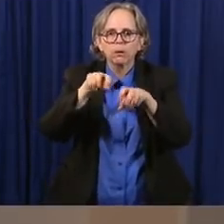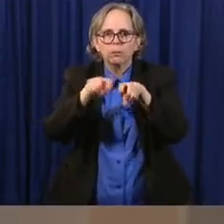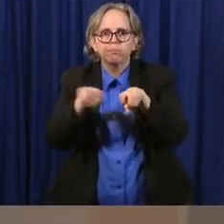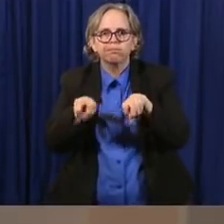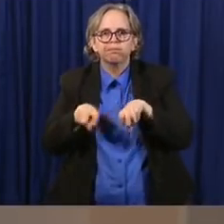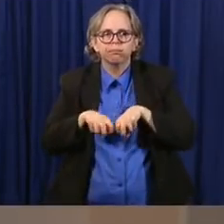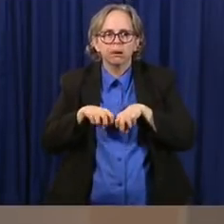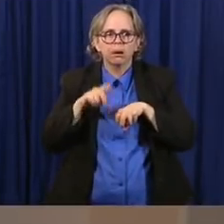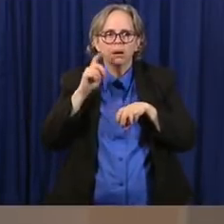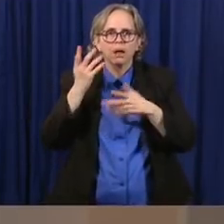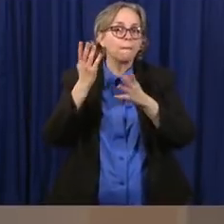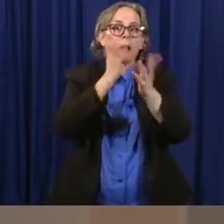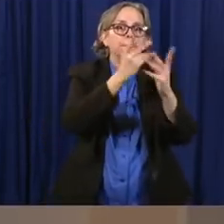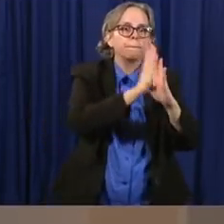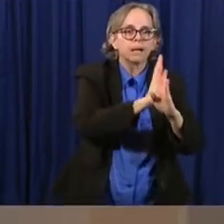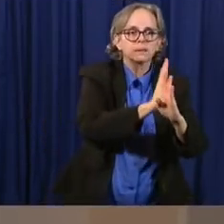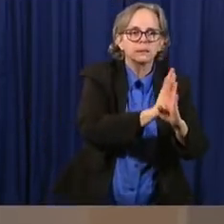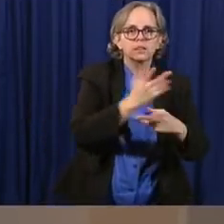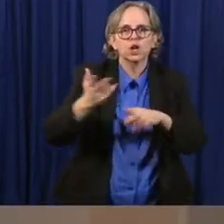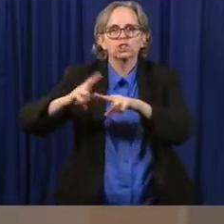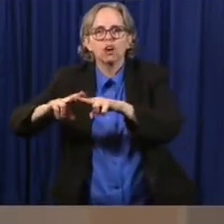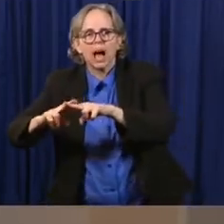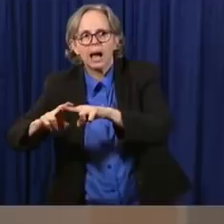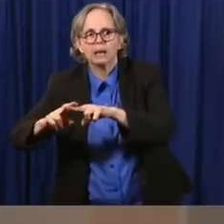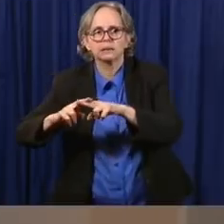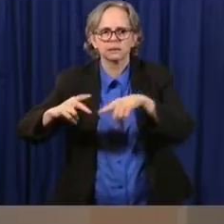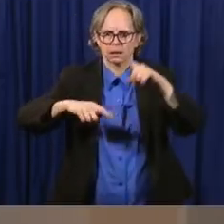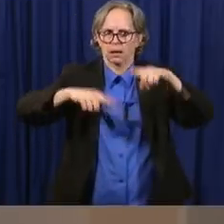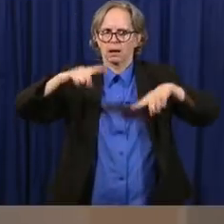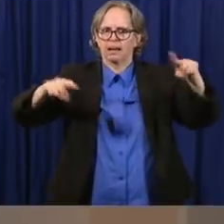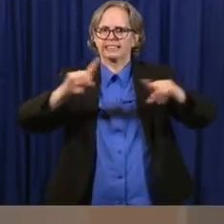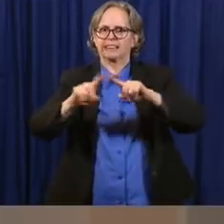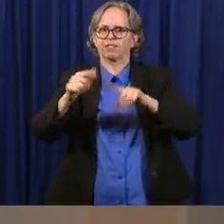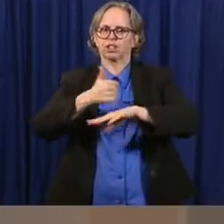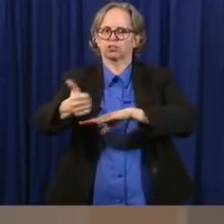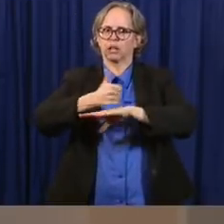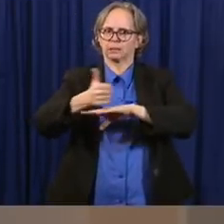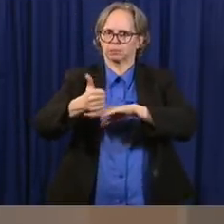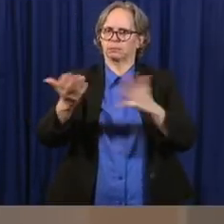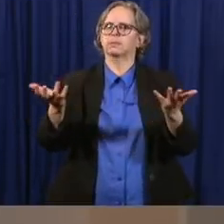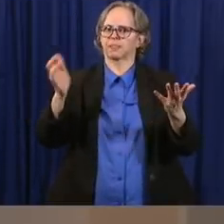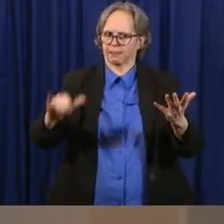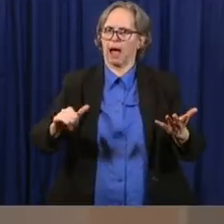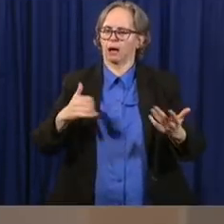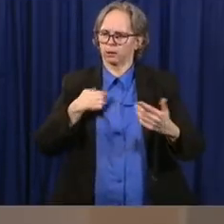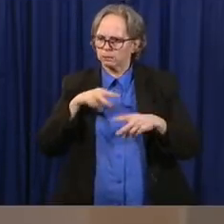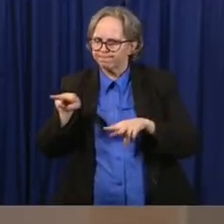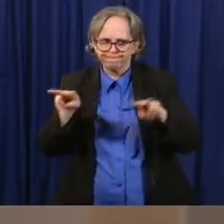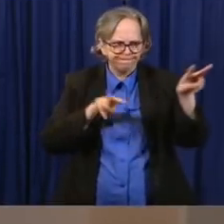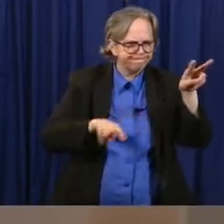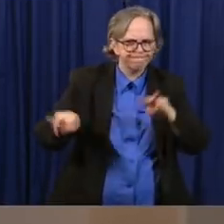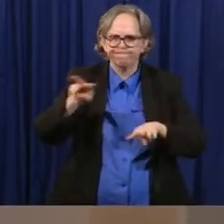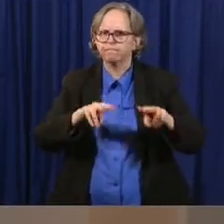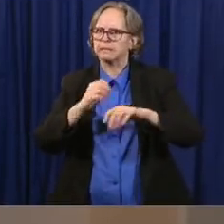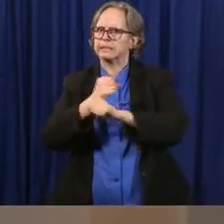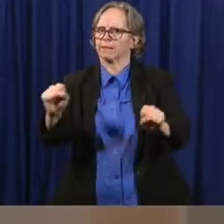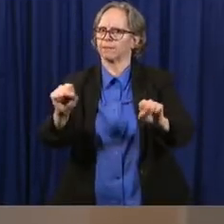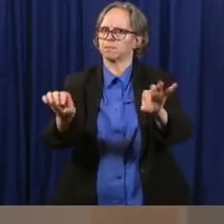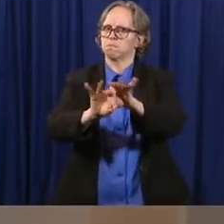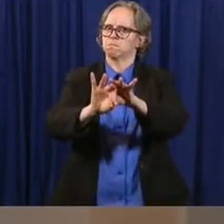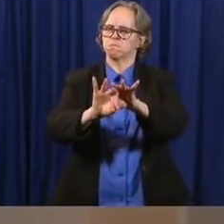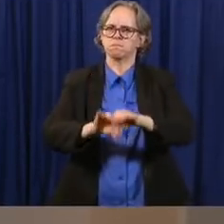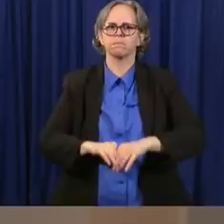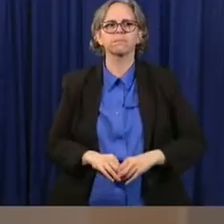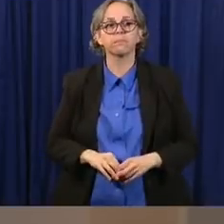those buses or trains or the various tools that we have available for them. The one thing that the leaders